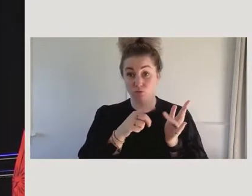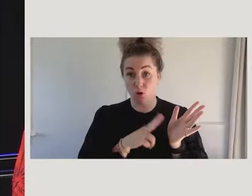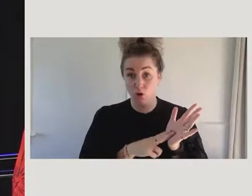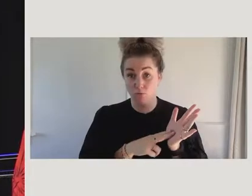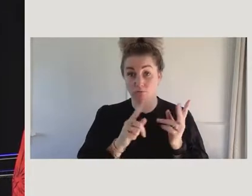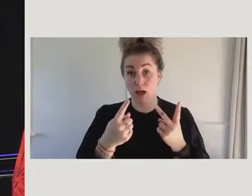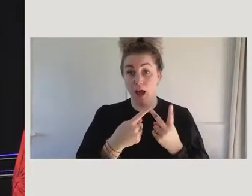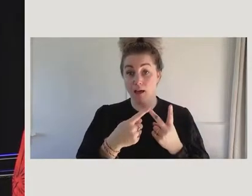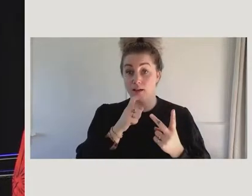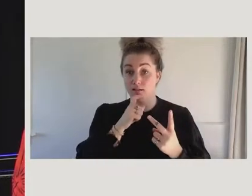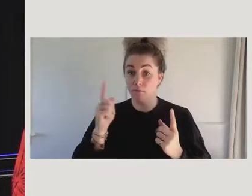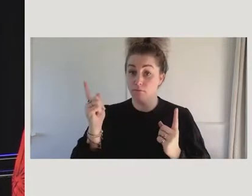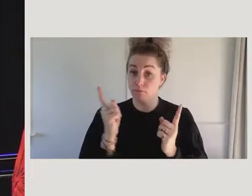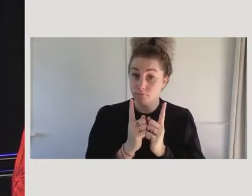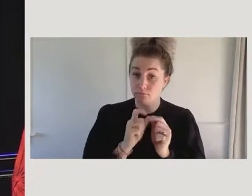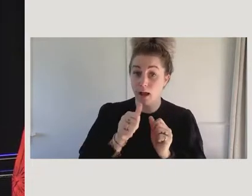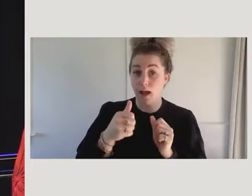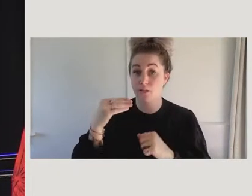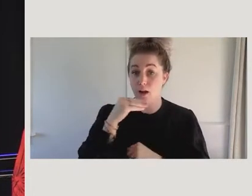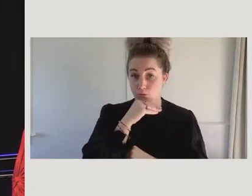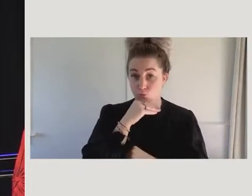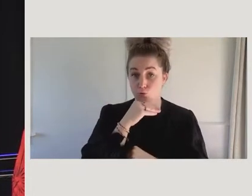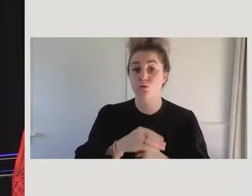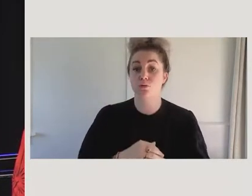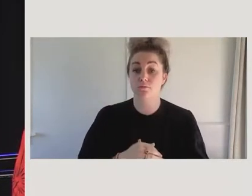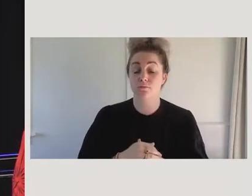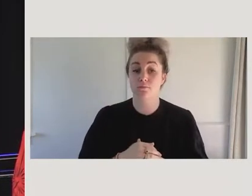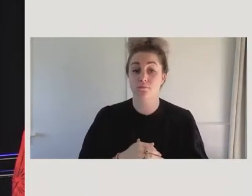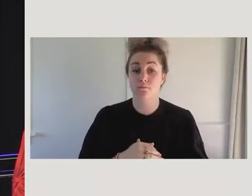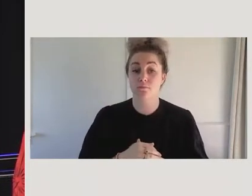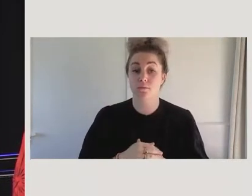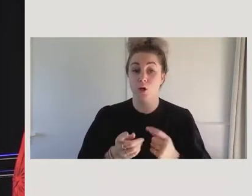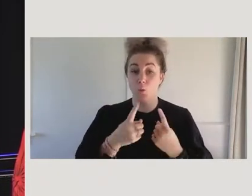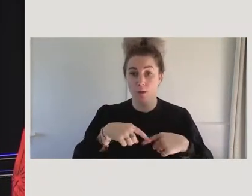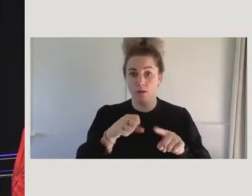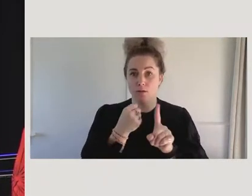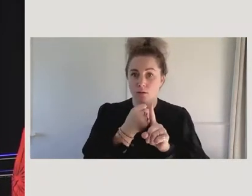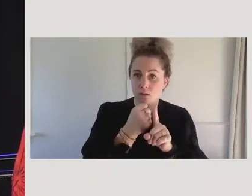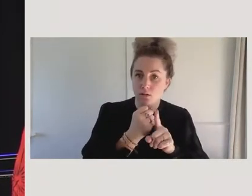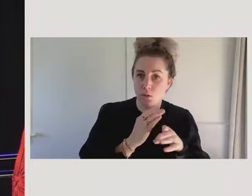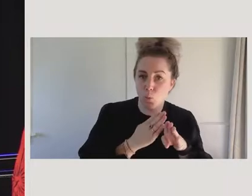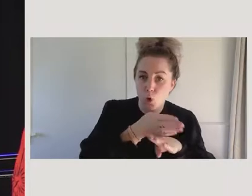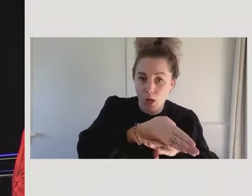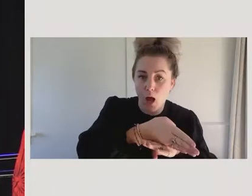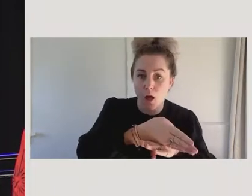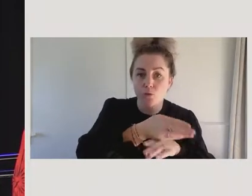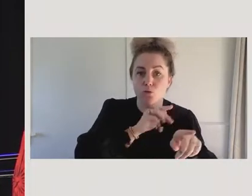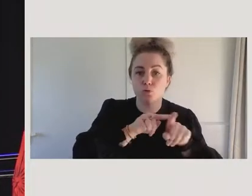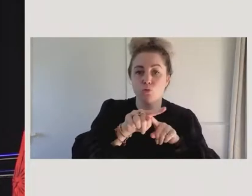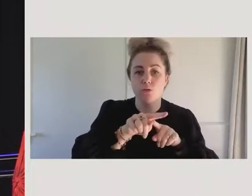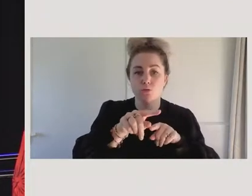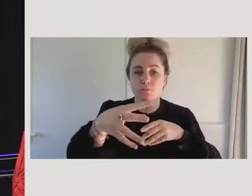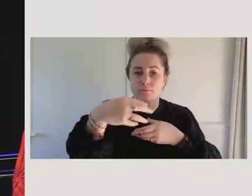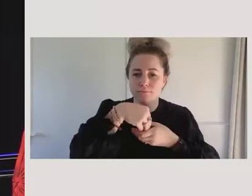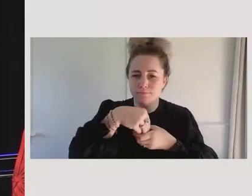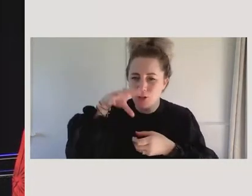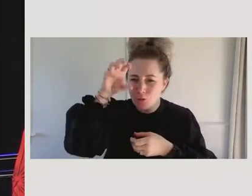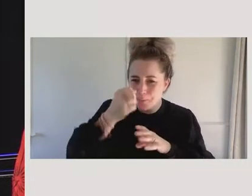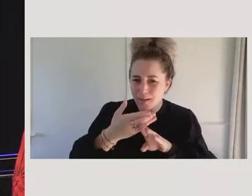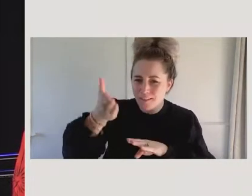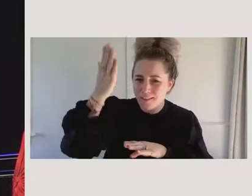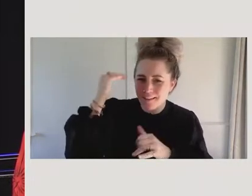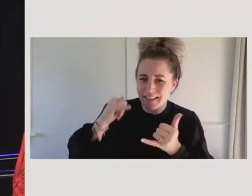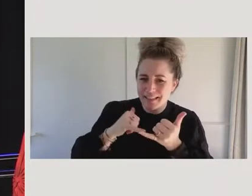would come to meet us after a lunch and we we lobbied very hard do you remember those days